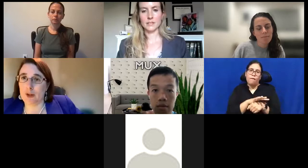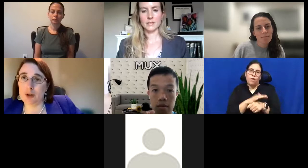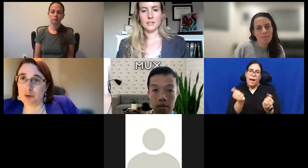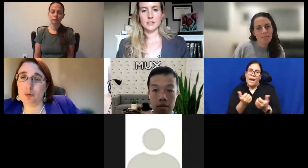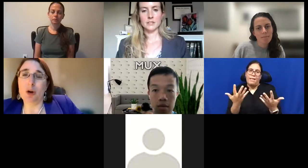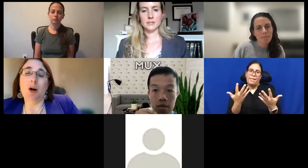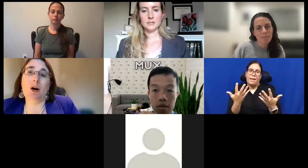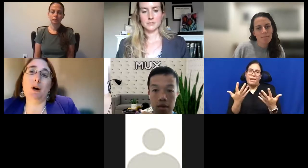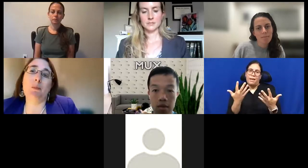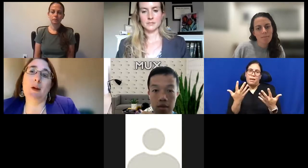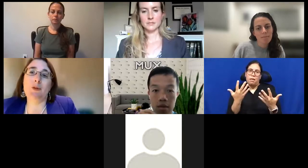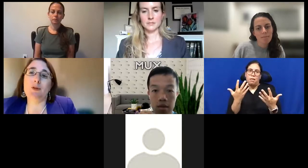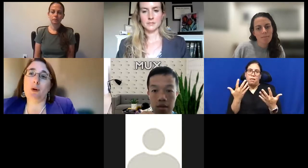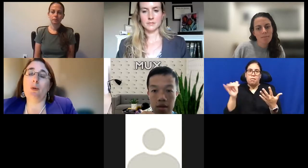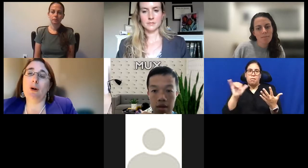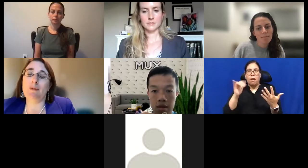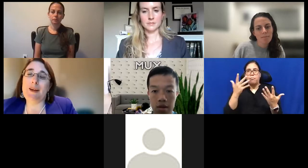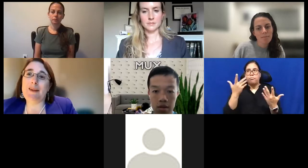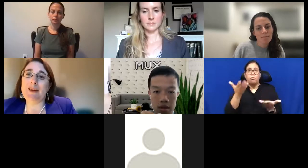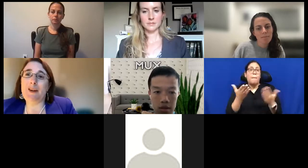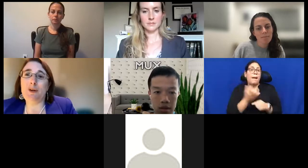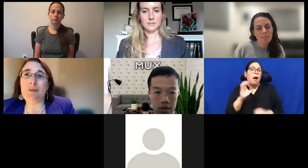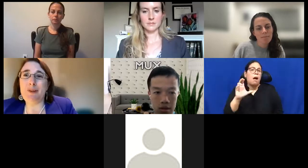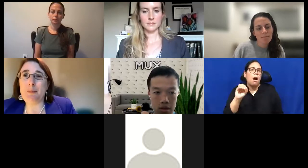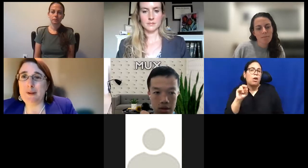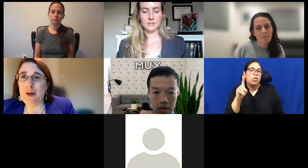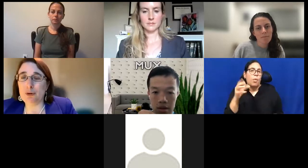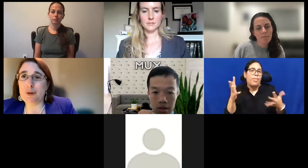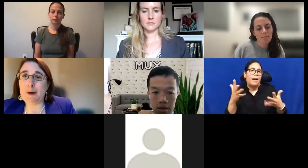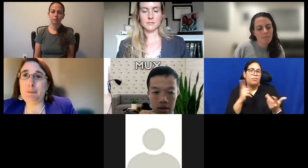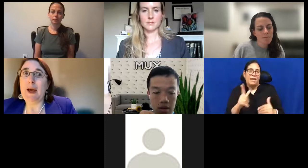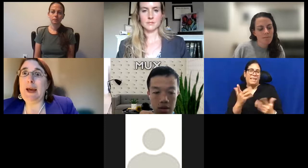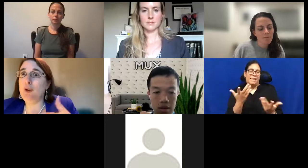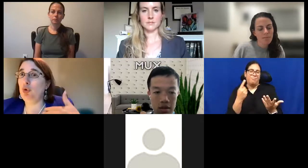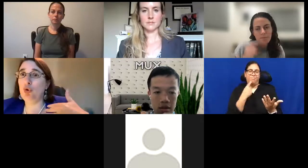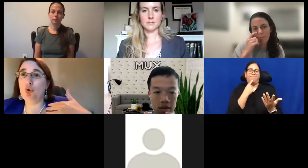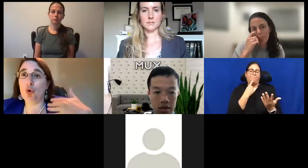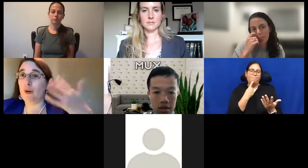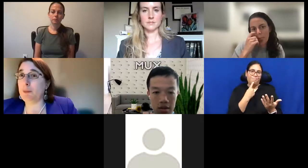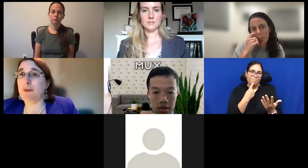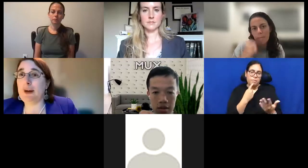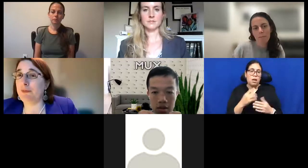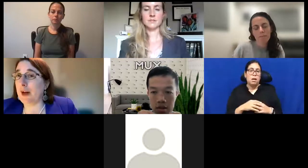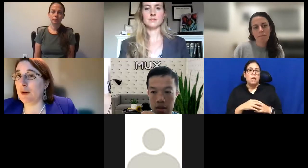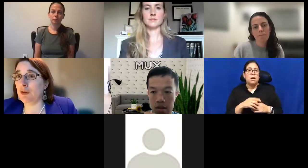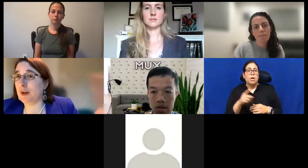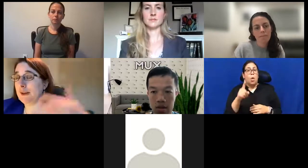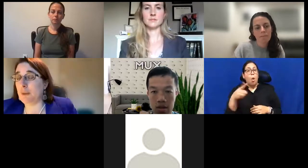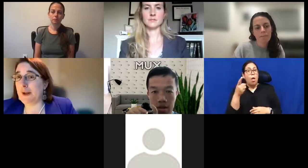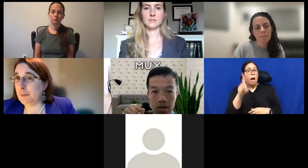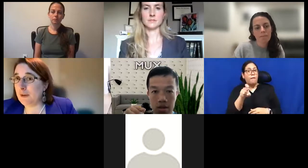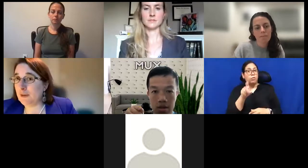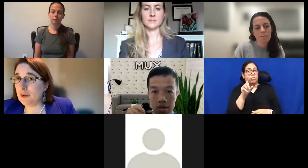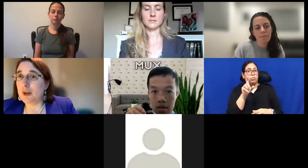of a condo. And so that's kind of a little bit of Debbie Downer. And you only have to put down a $500